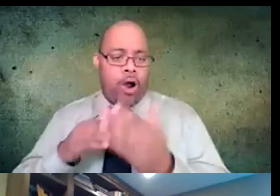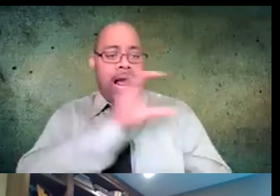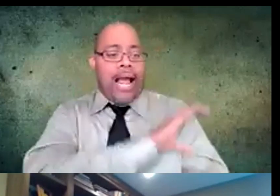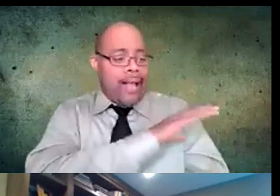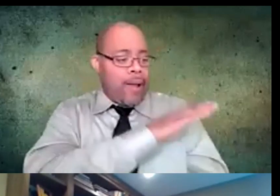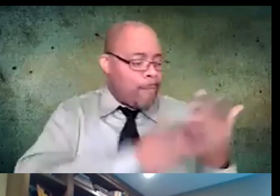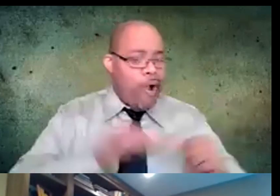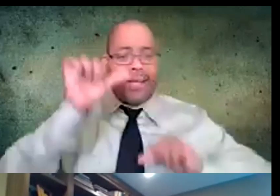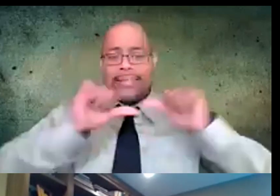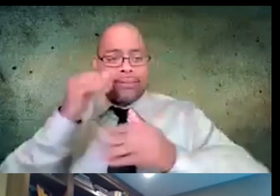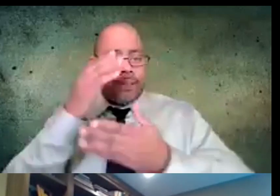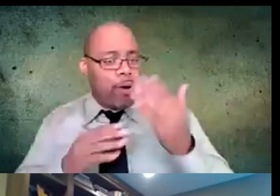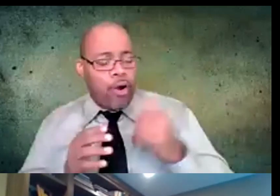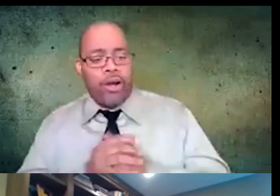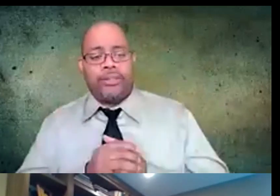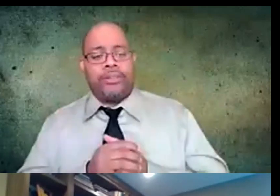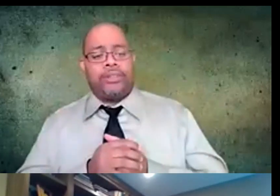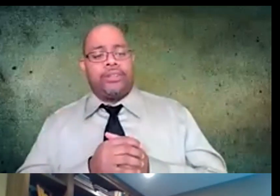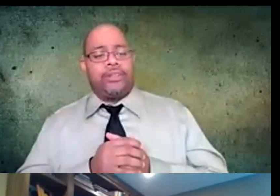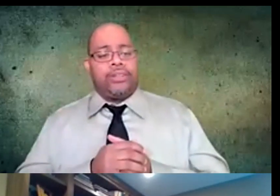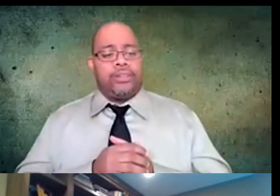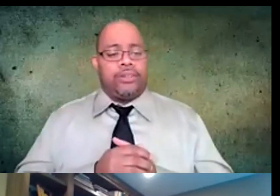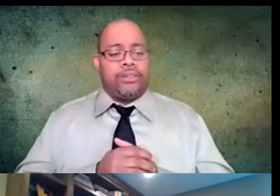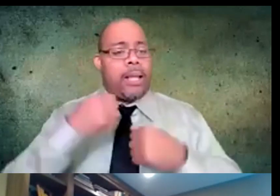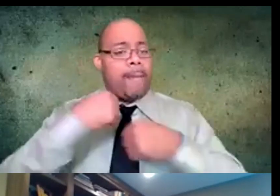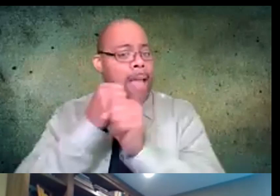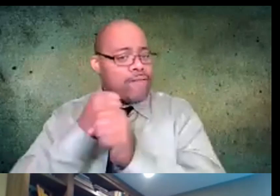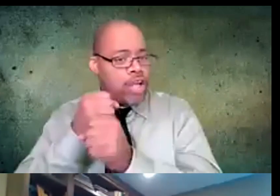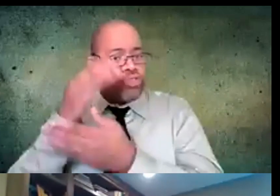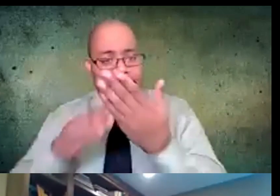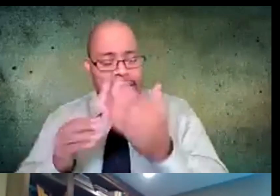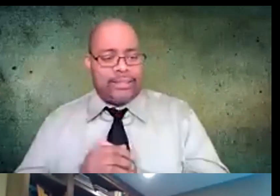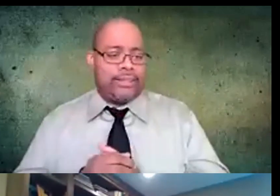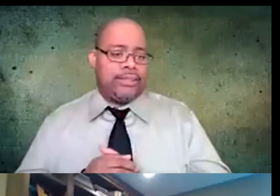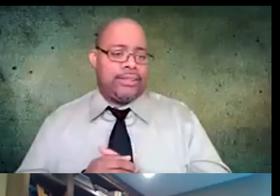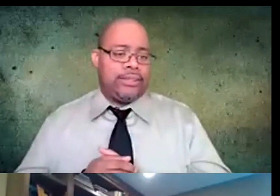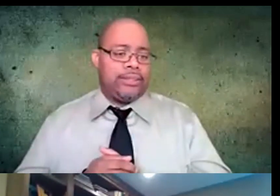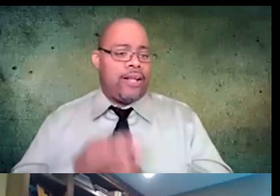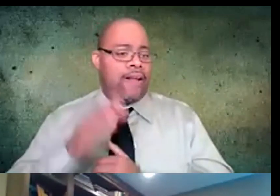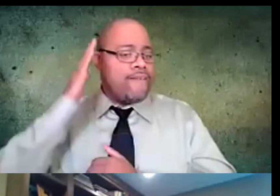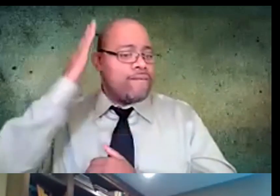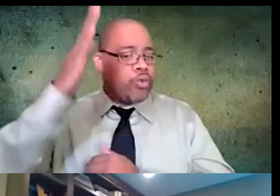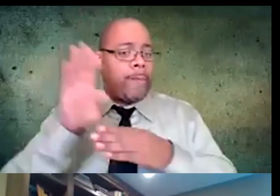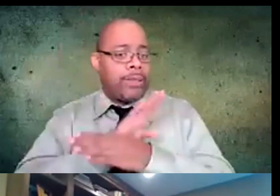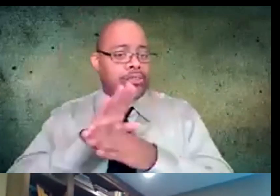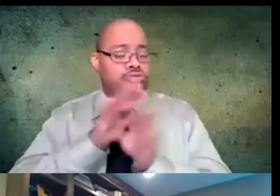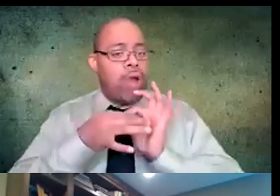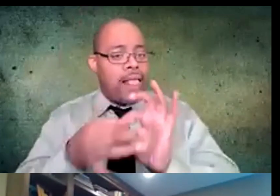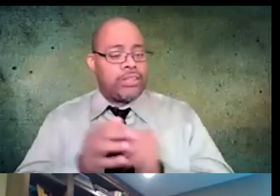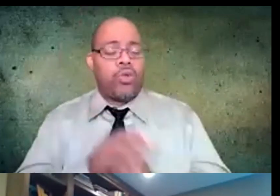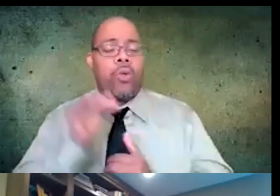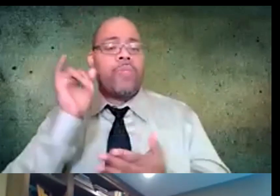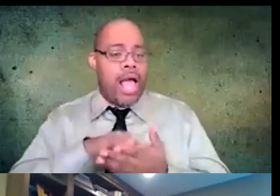the scientific piece, the manufacturing piece, the future commercial relevance. So